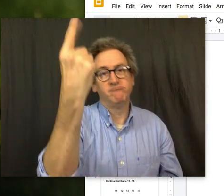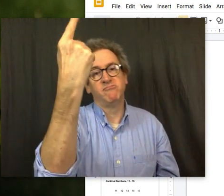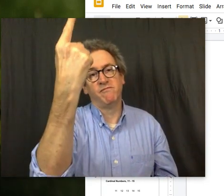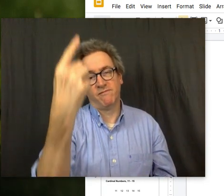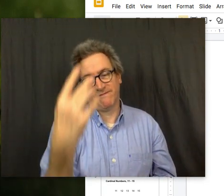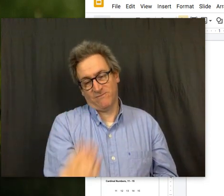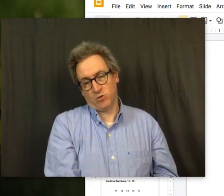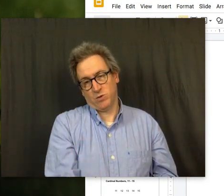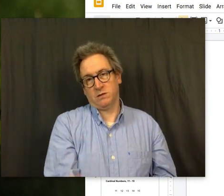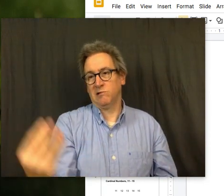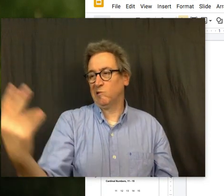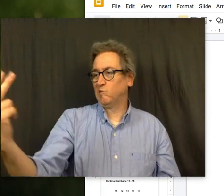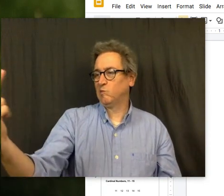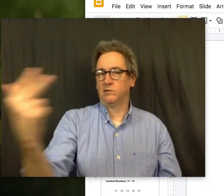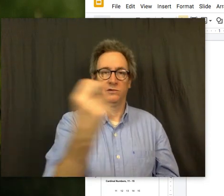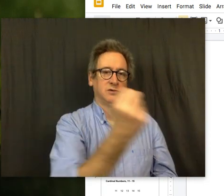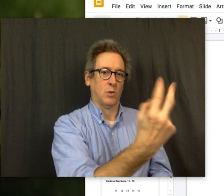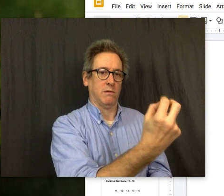space.